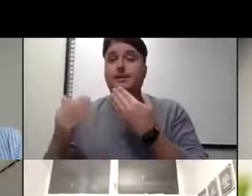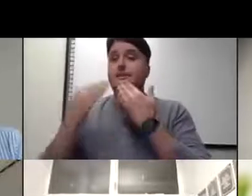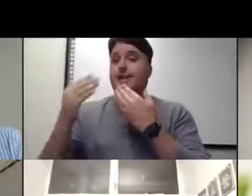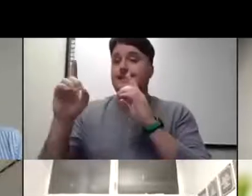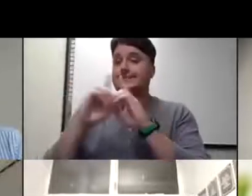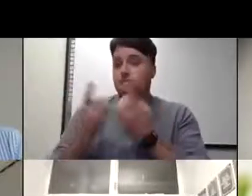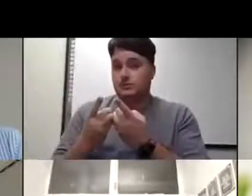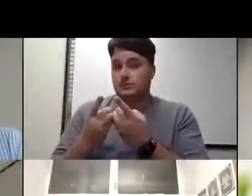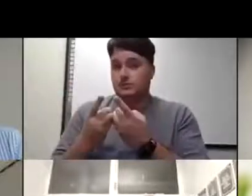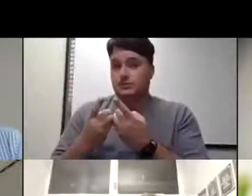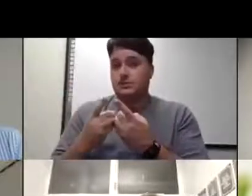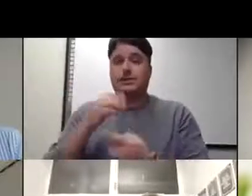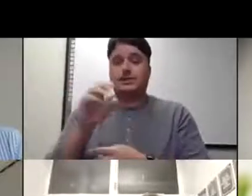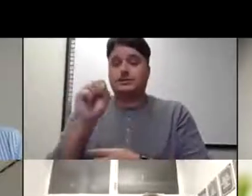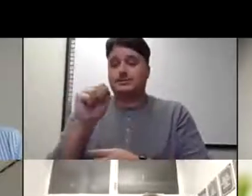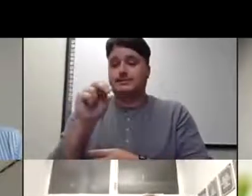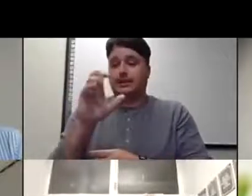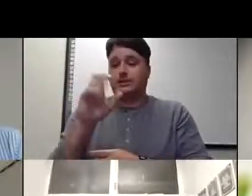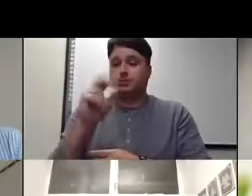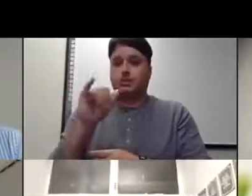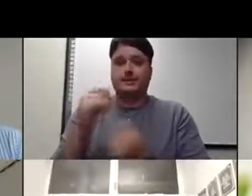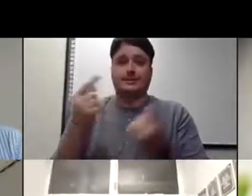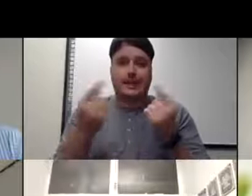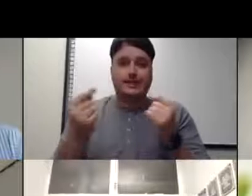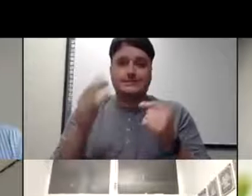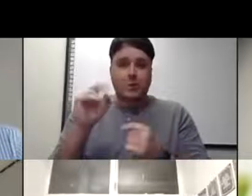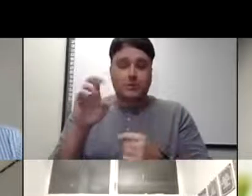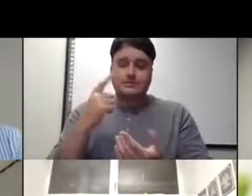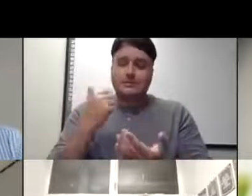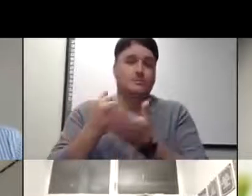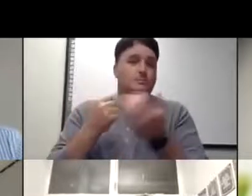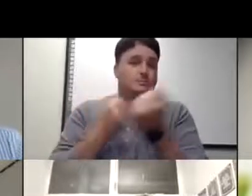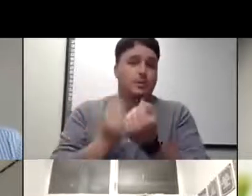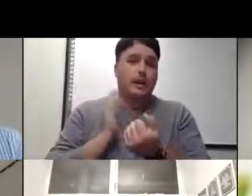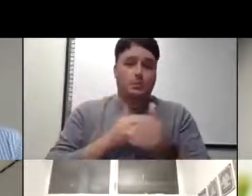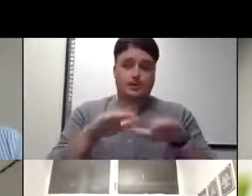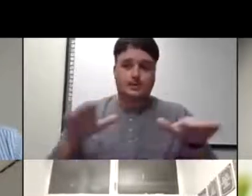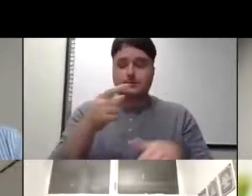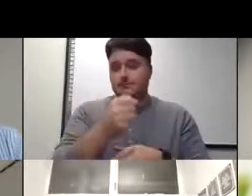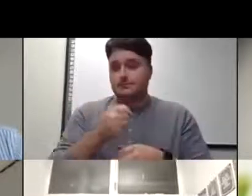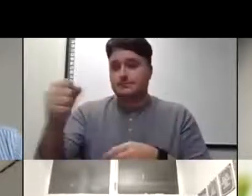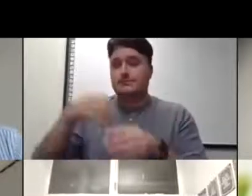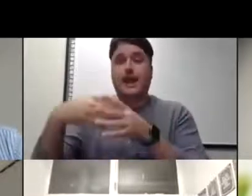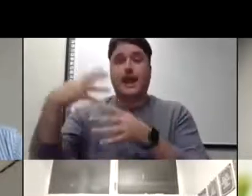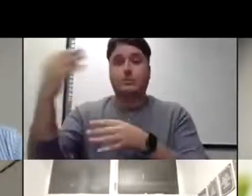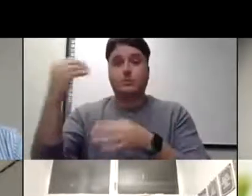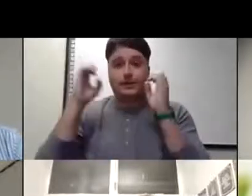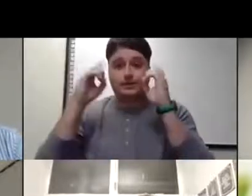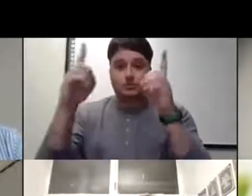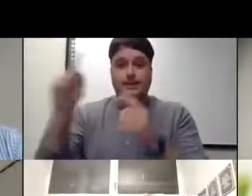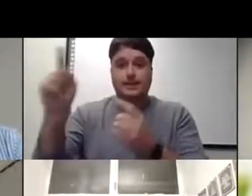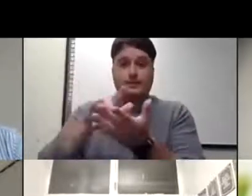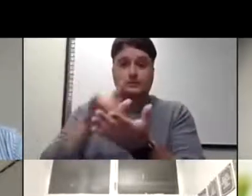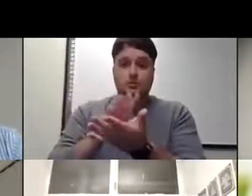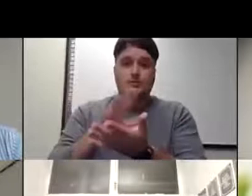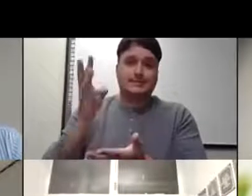district and the Sanctuary Task Force for supporting our kiddos getting into outdoor ed. Abbott Middle School 6th and